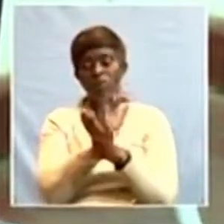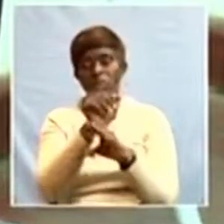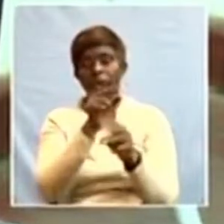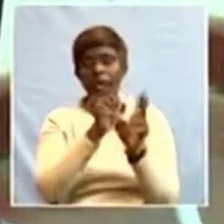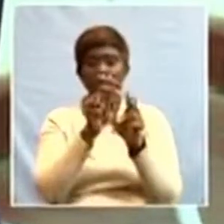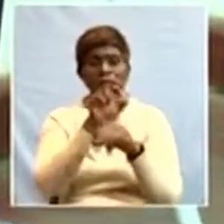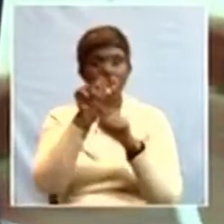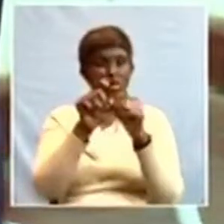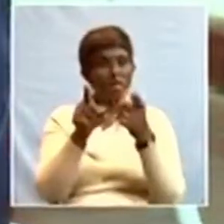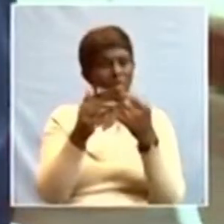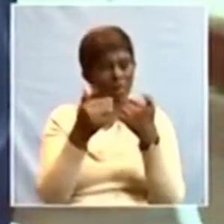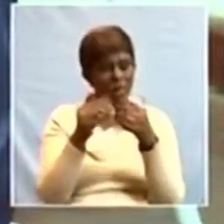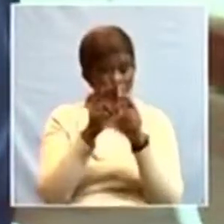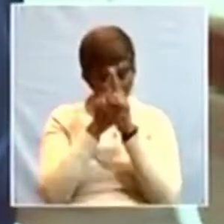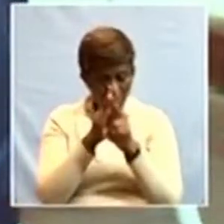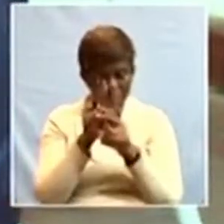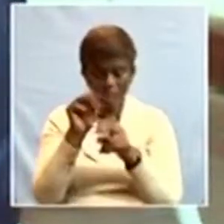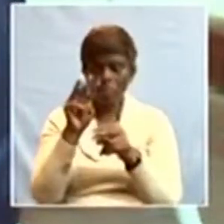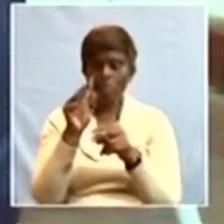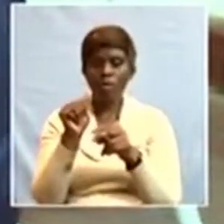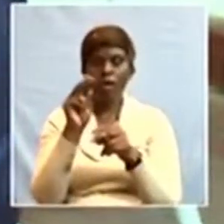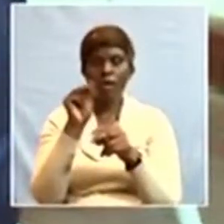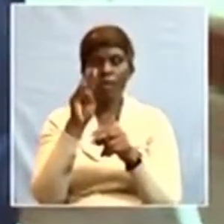question, there's a follow-up question from Honorable Ma'am.